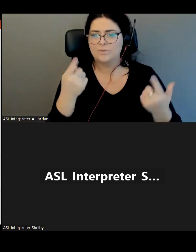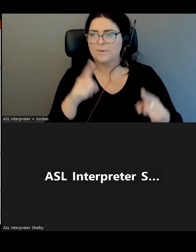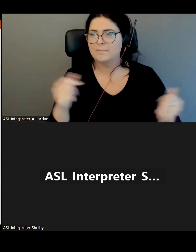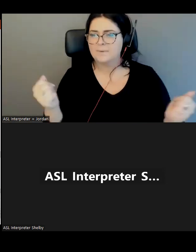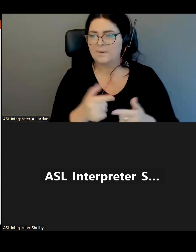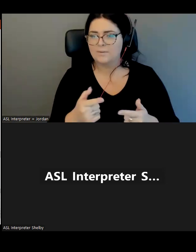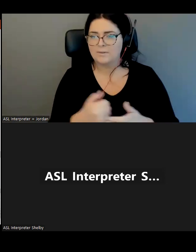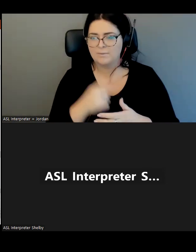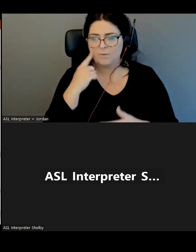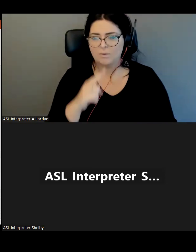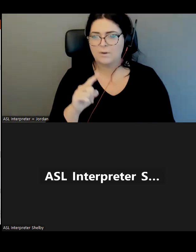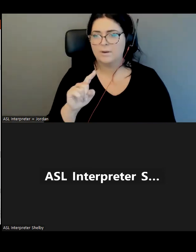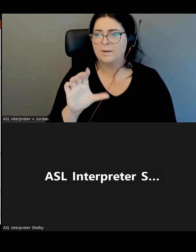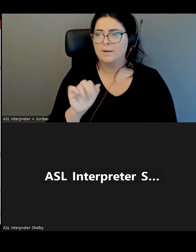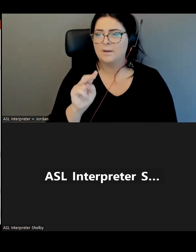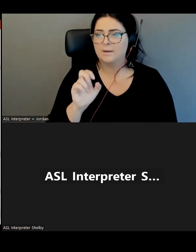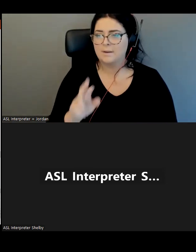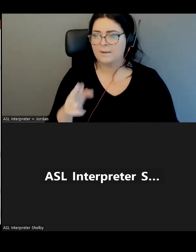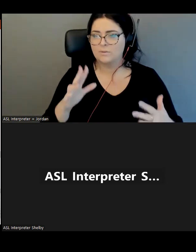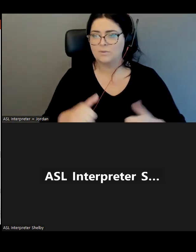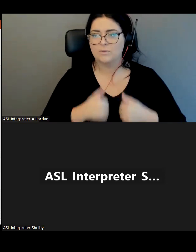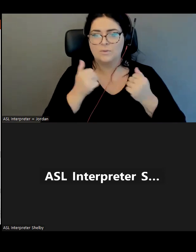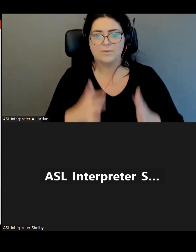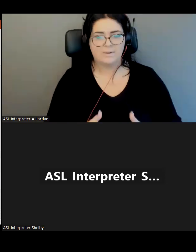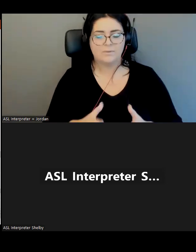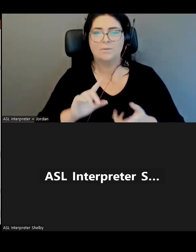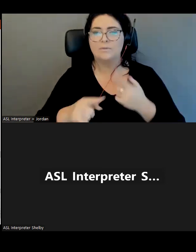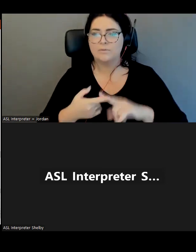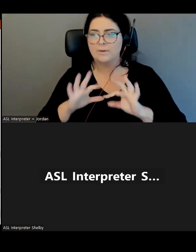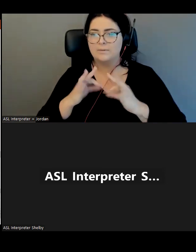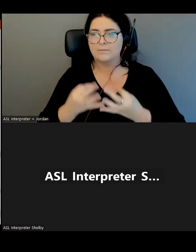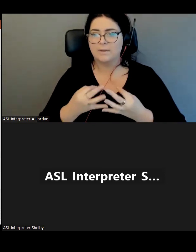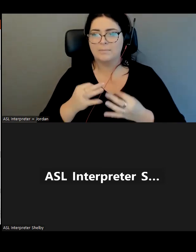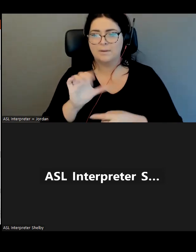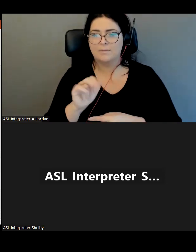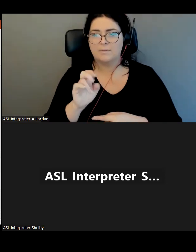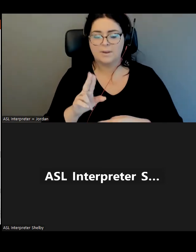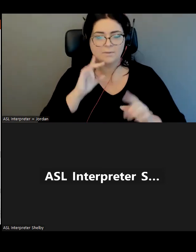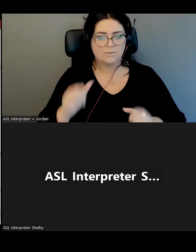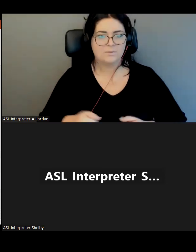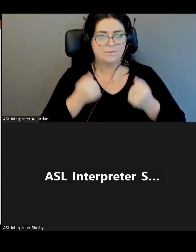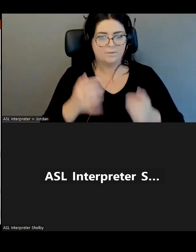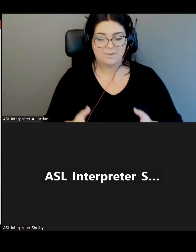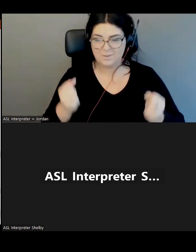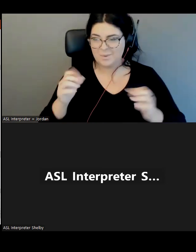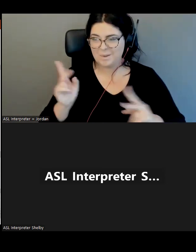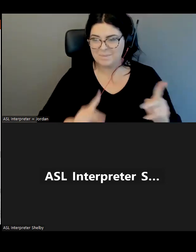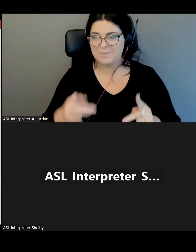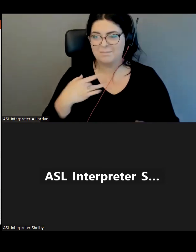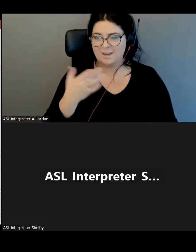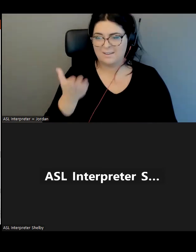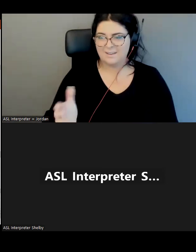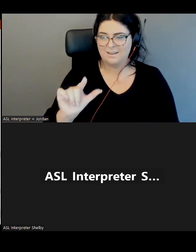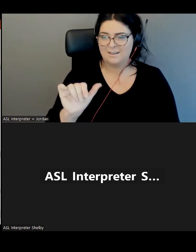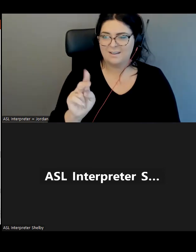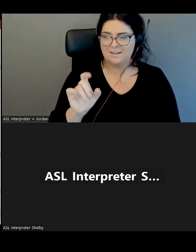for cancer survivors and friends of cancer survivors. And we do have some of the older population who actually dragon boat on Genge Lake. So that's